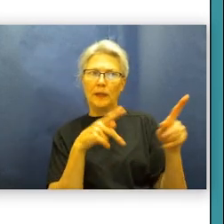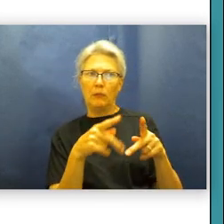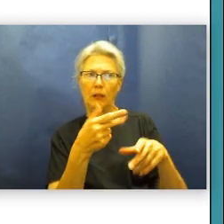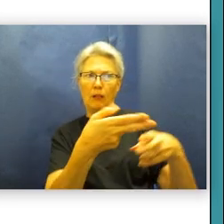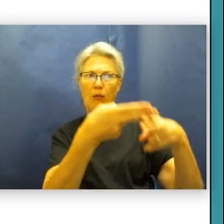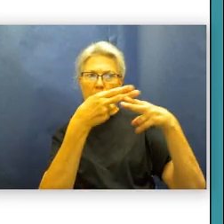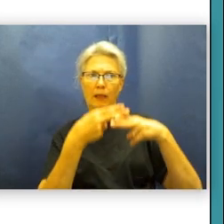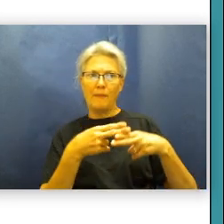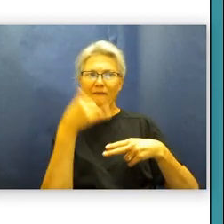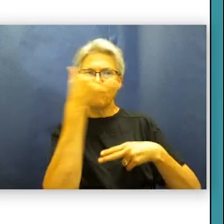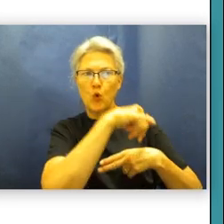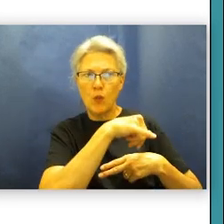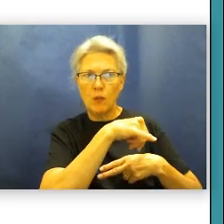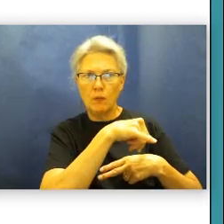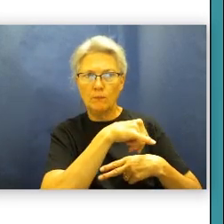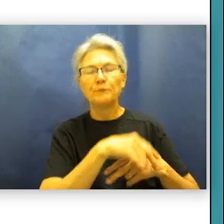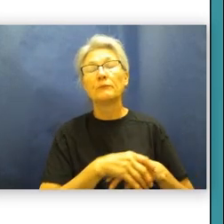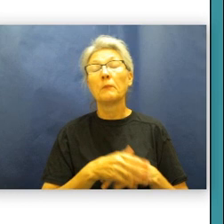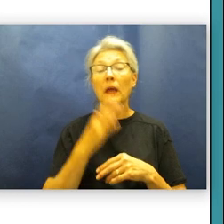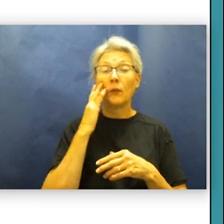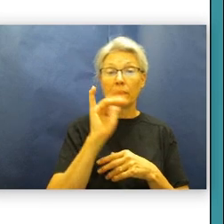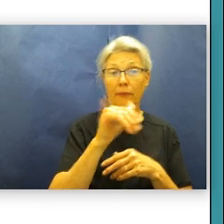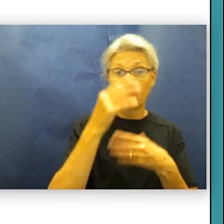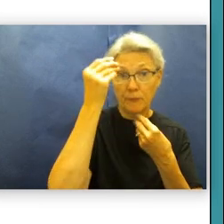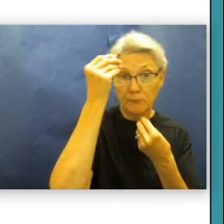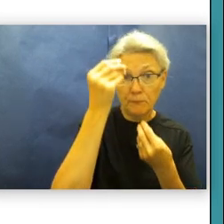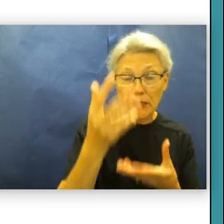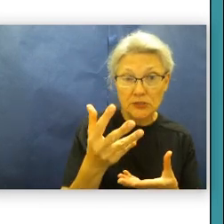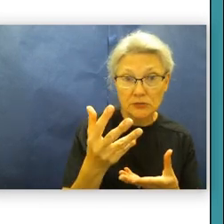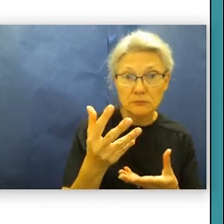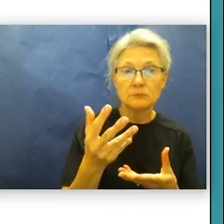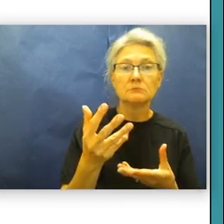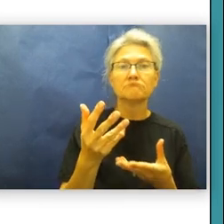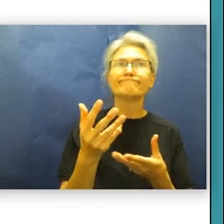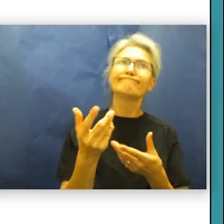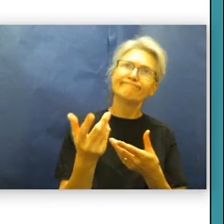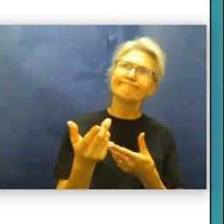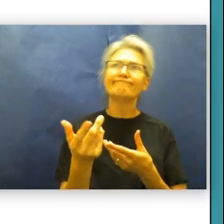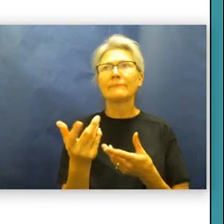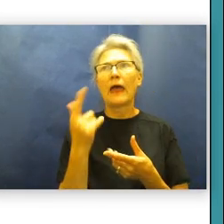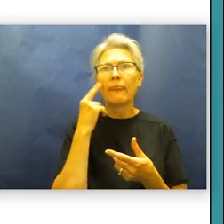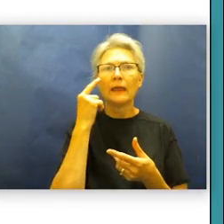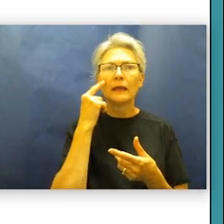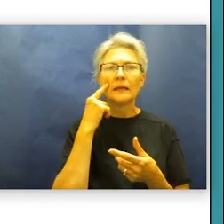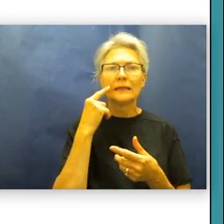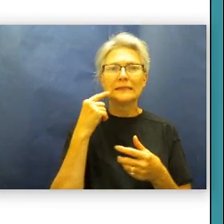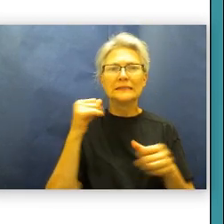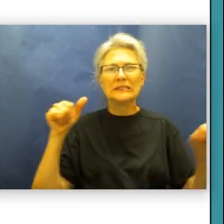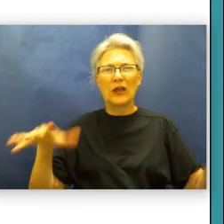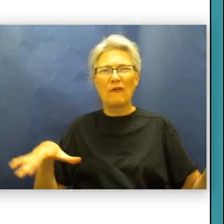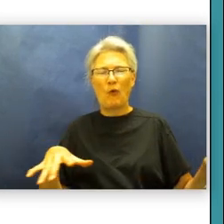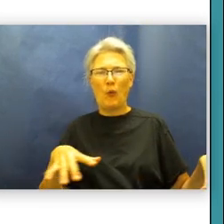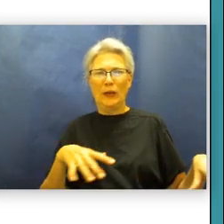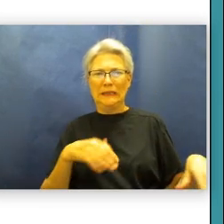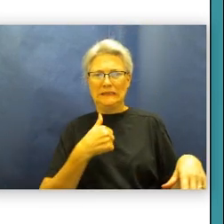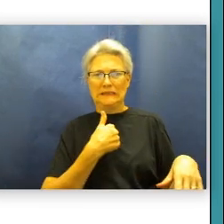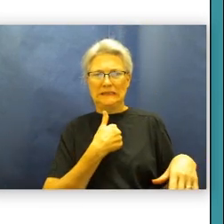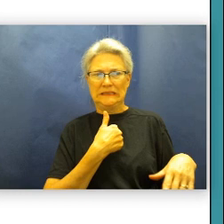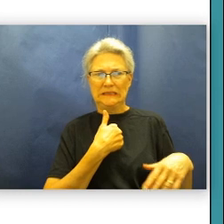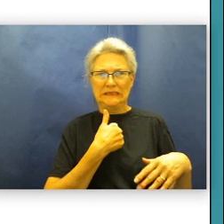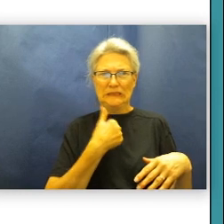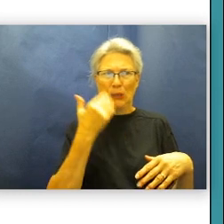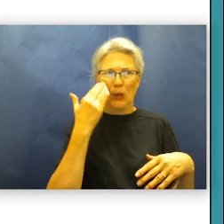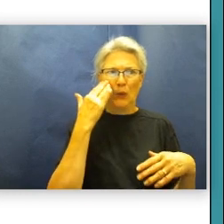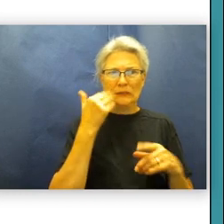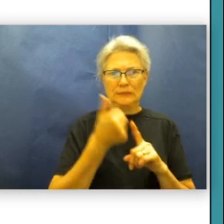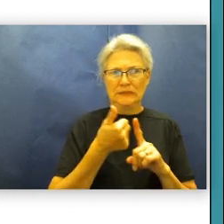fool. By knowing that information, I feel like Scarecrow is pretty self-conscious of not having a brain